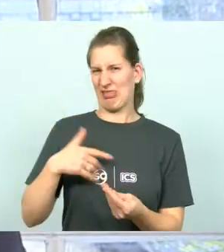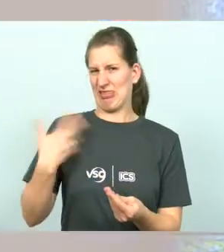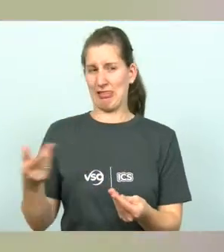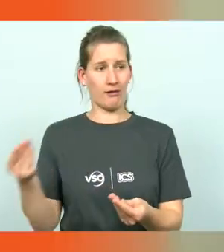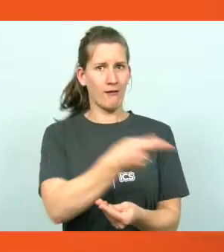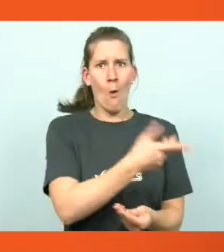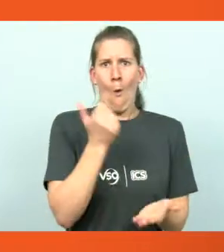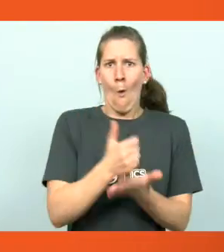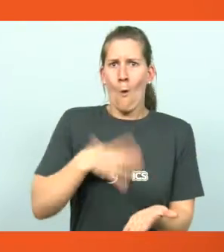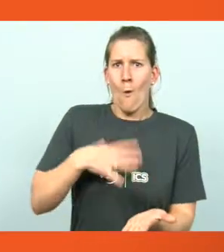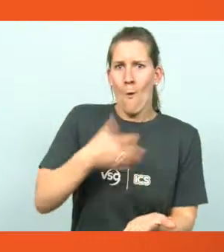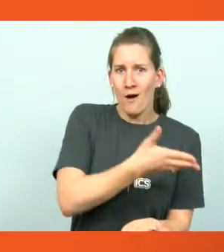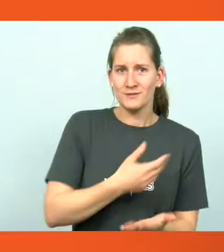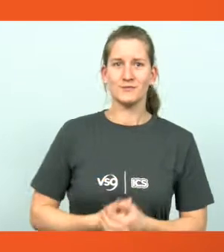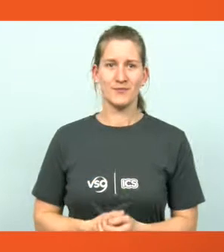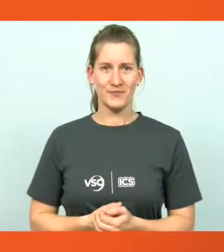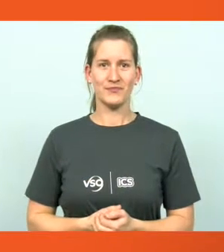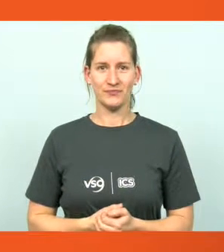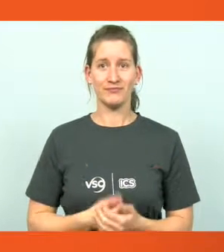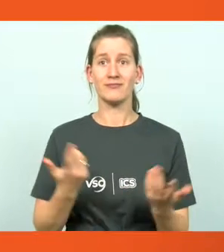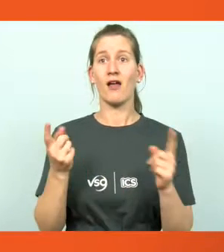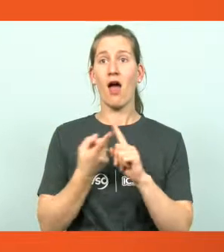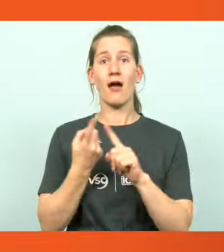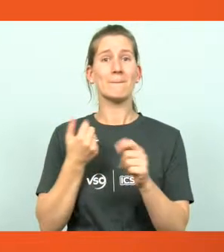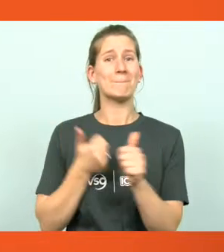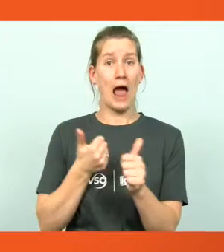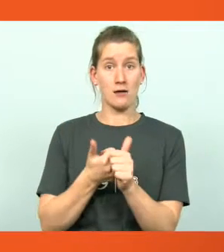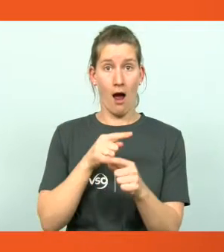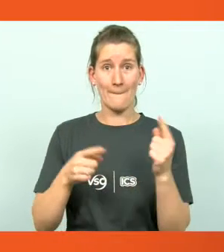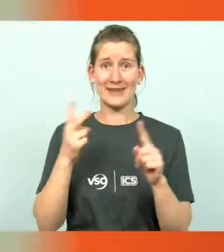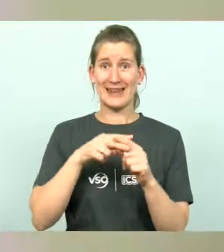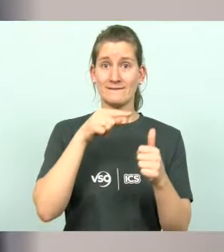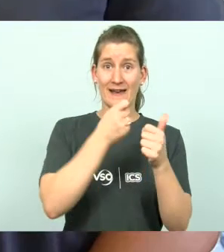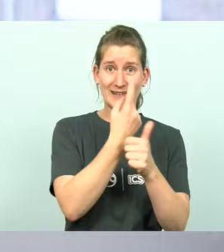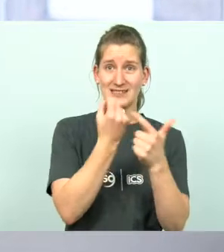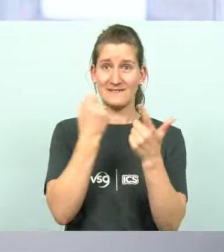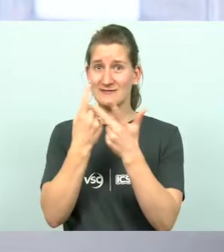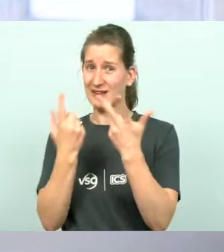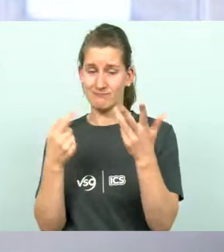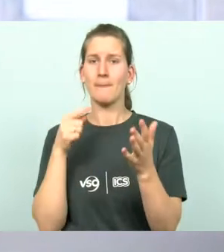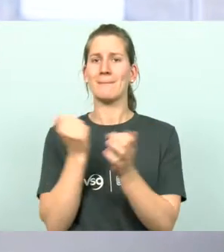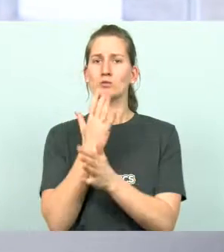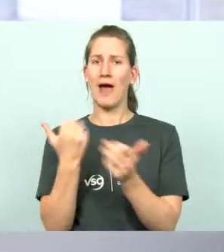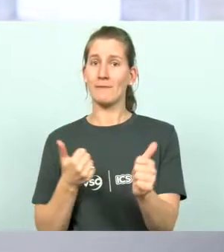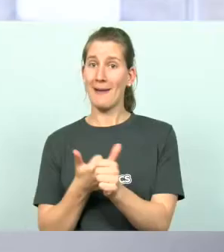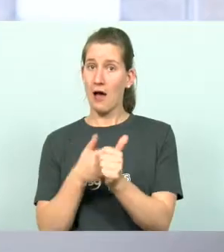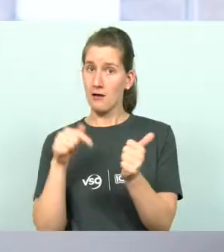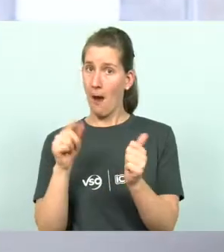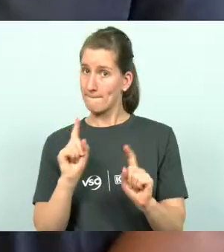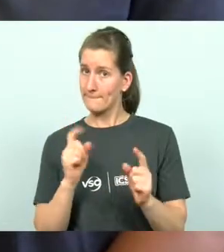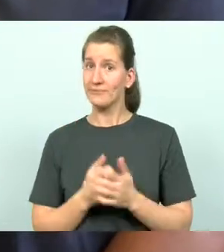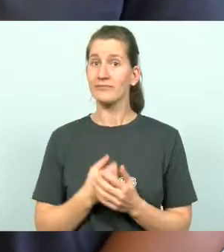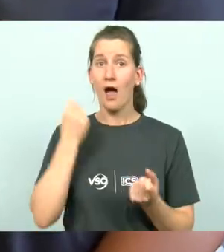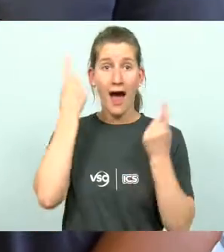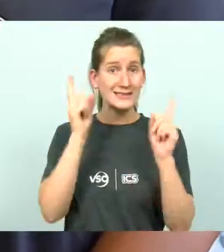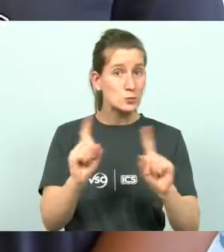treasure. It's worth adding a backup activity just in case things don't work out. Try to think of this as your takeaway menu on standby. And here are a